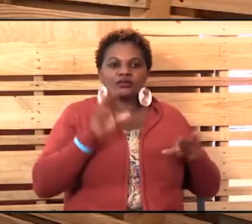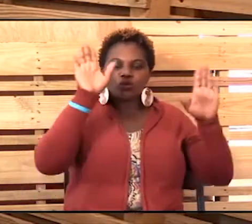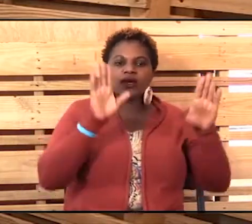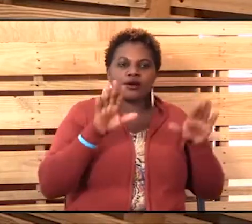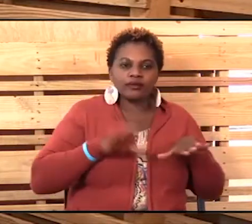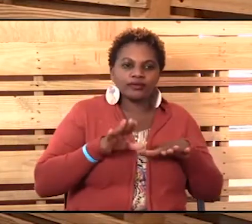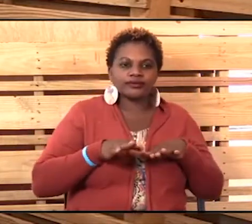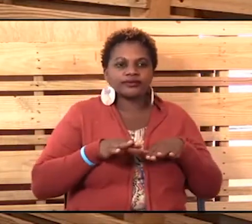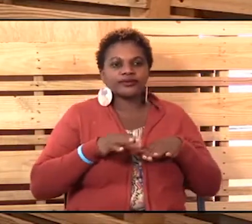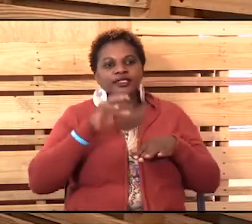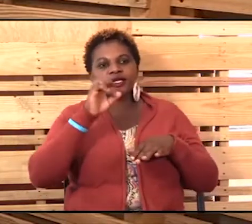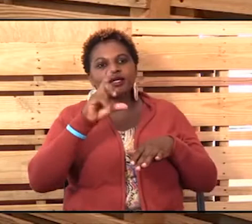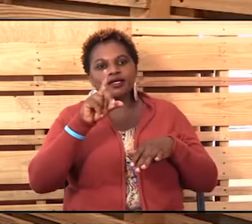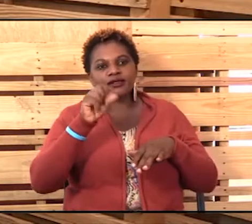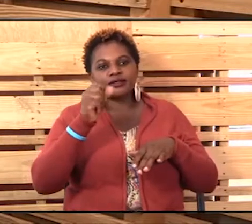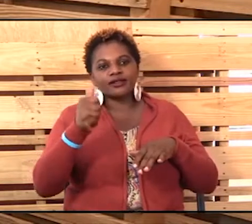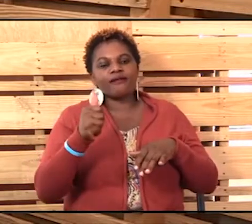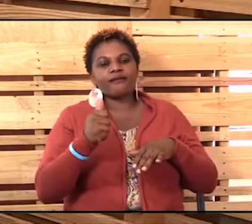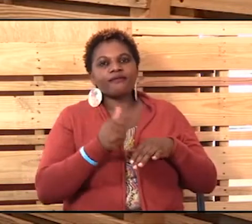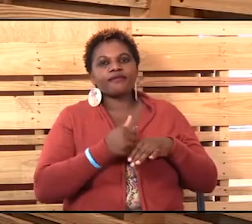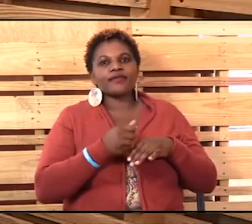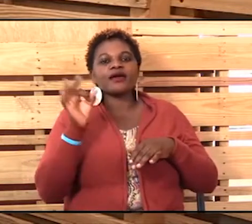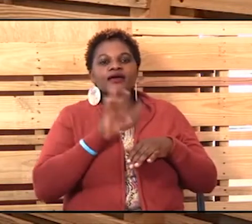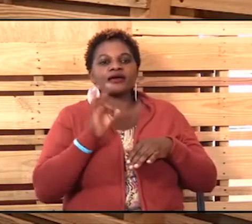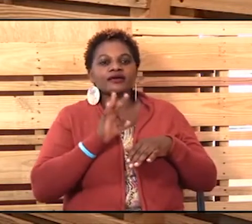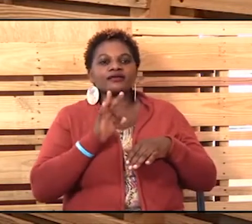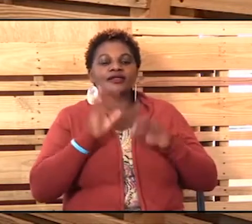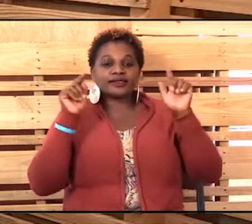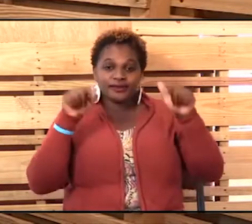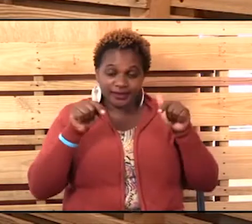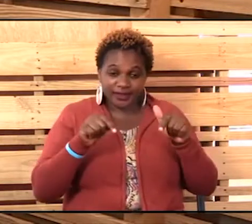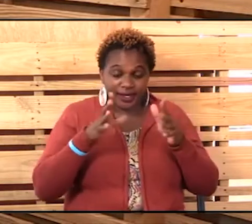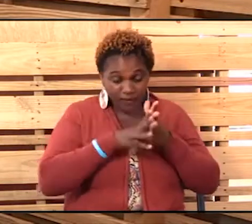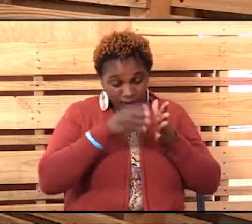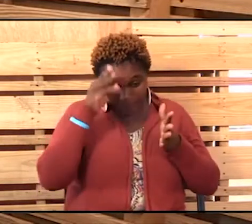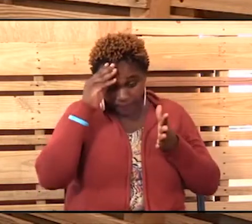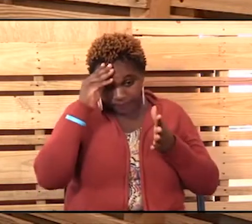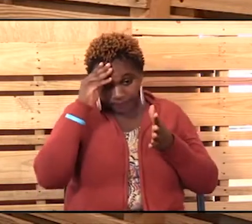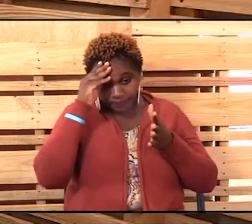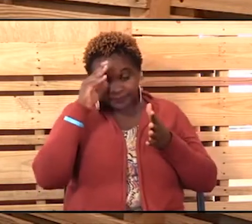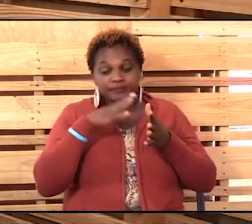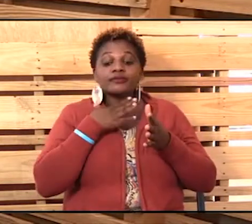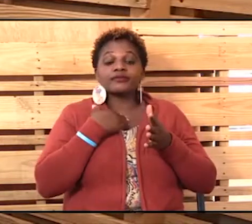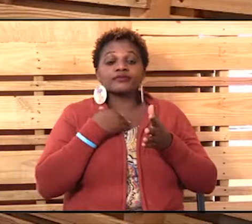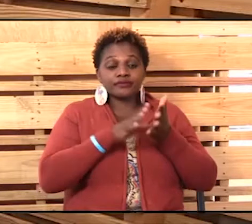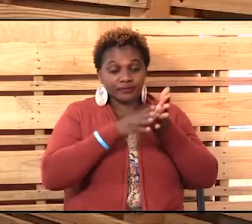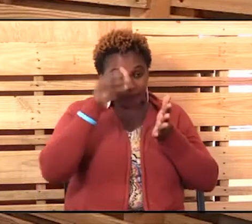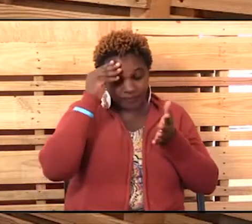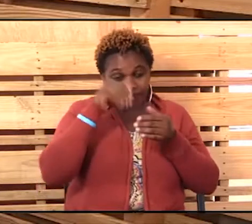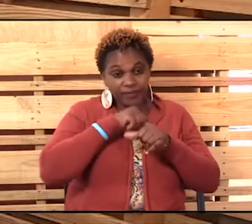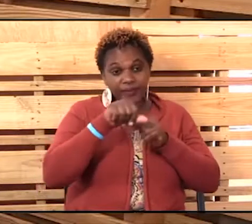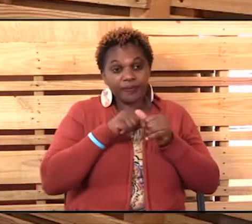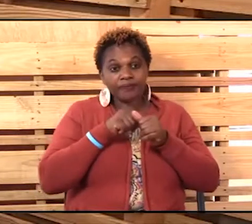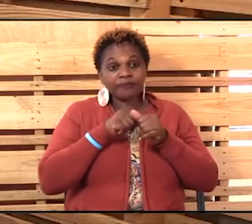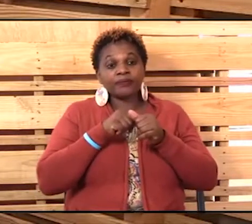Woman, and Elsa. Yes. Okay, so today in our lesson, we want to learn